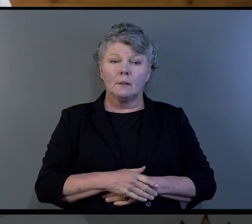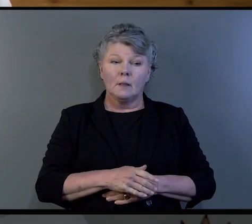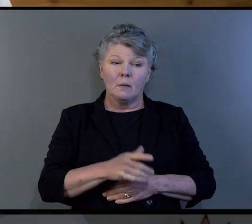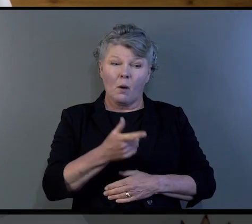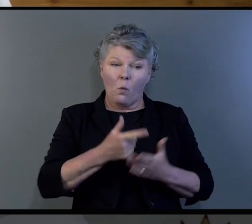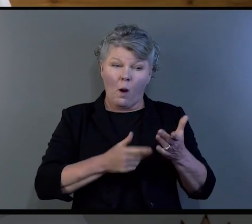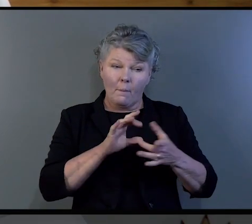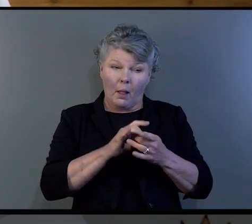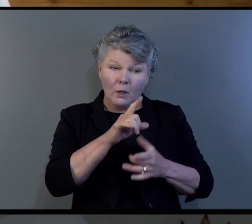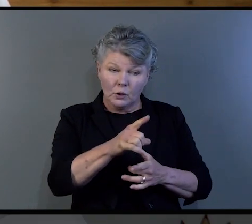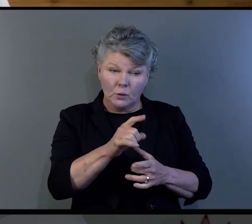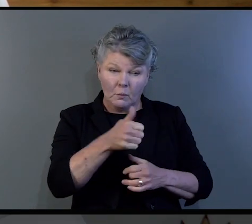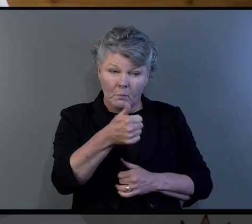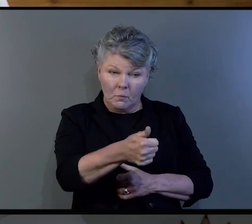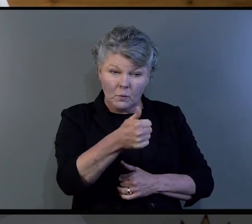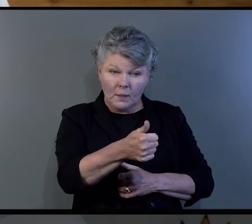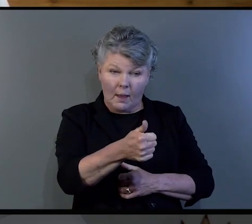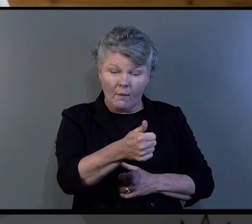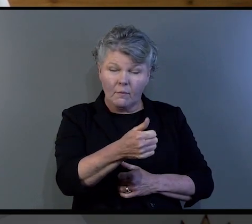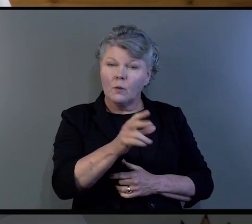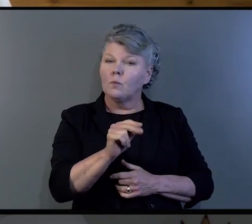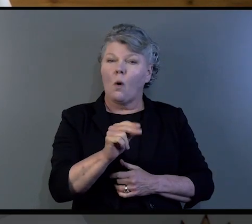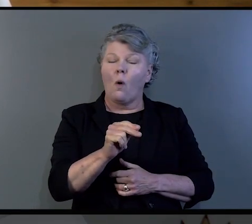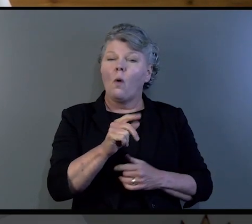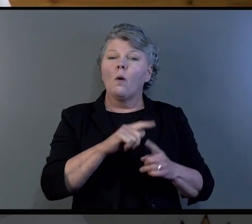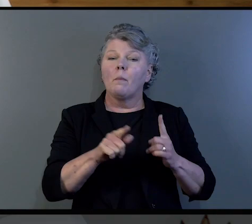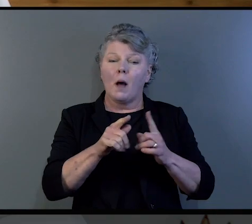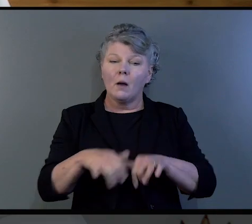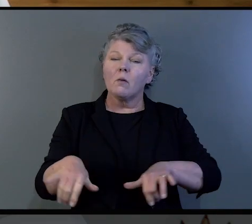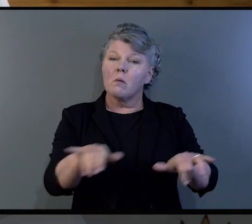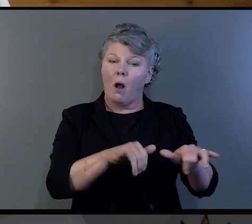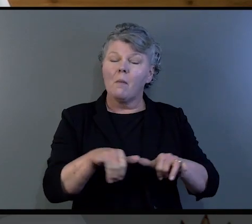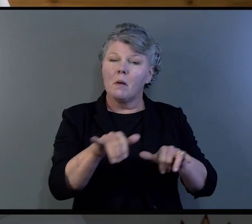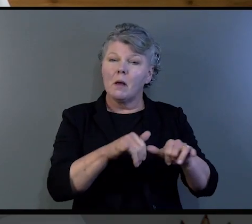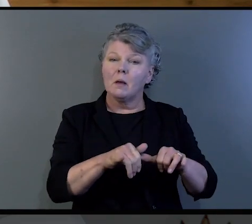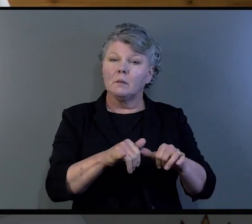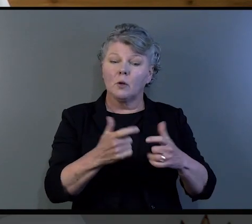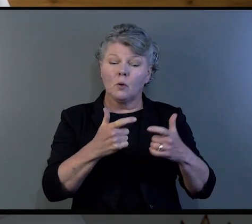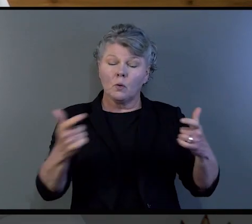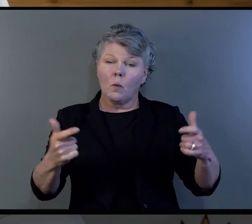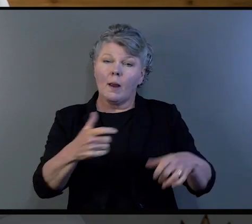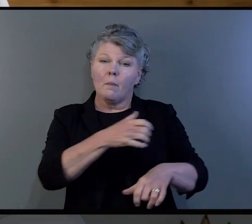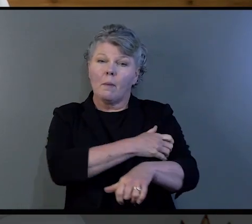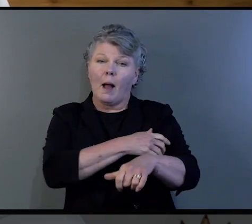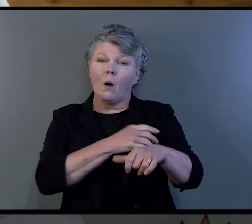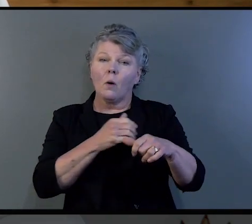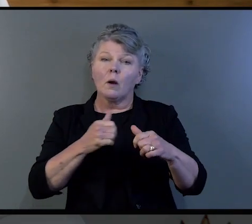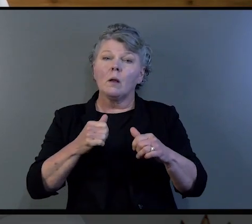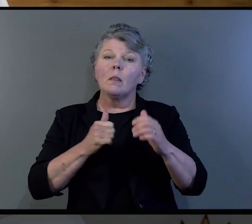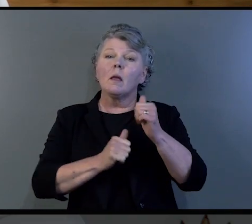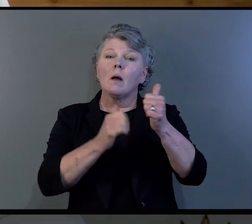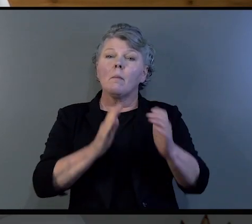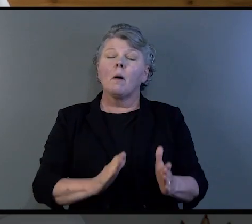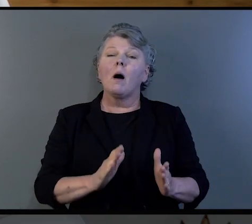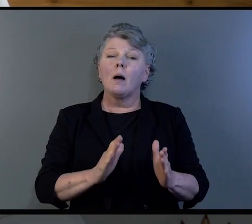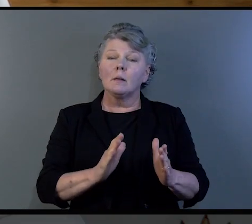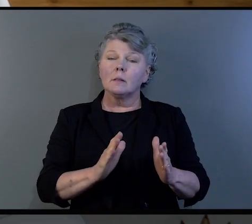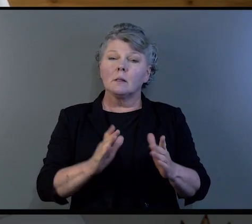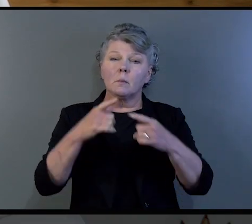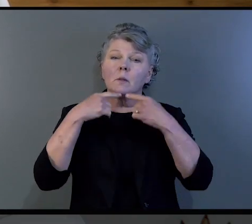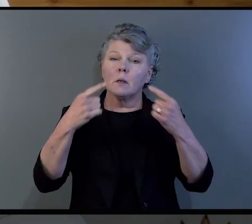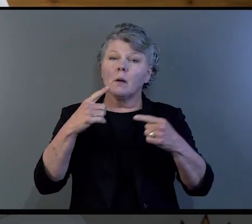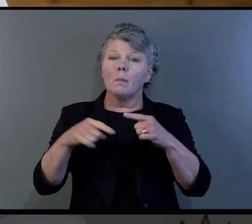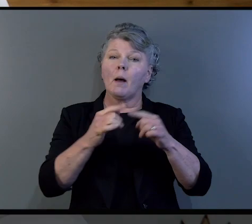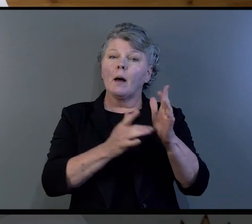own, but they had everything in common. And with great power the apostles were giving their testimony to the resurrection of the Lord